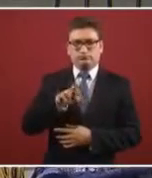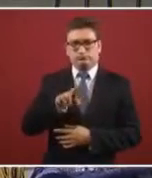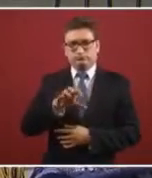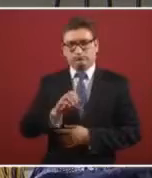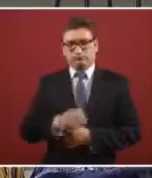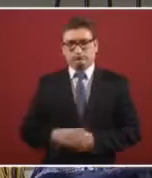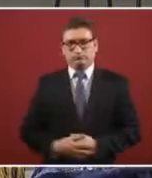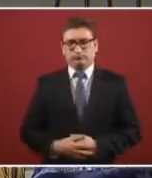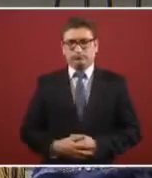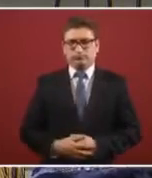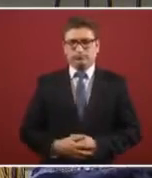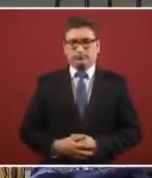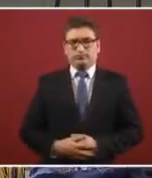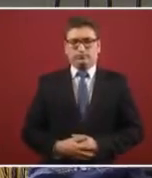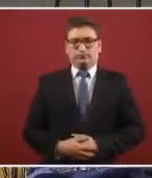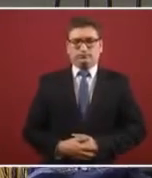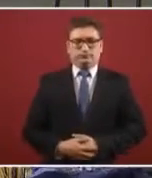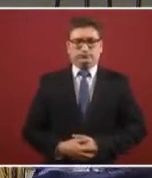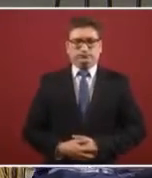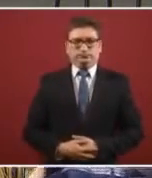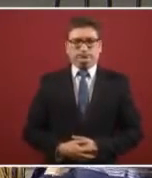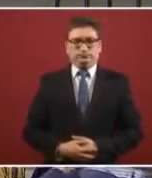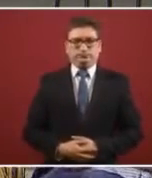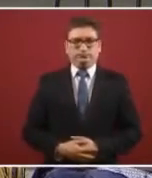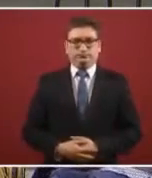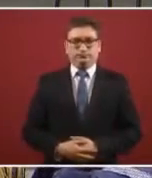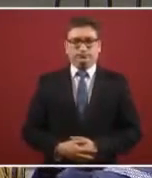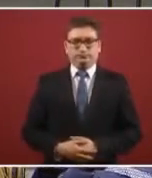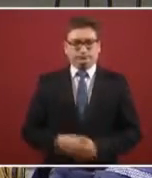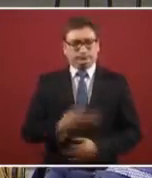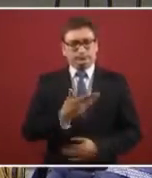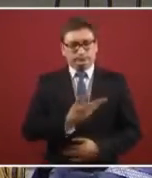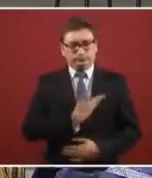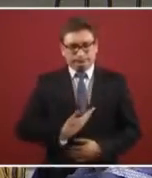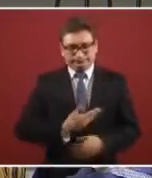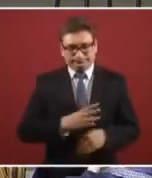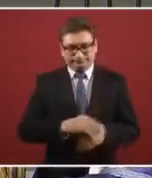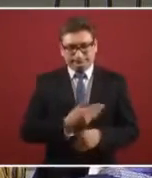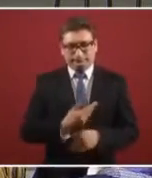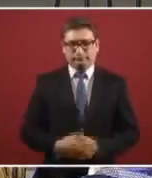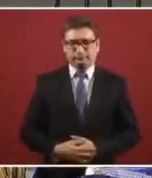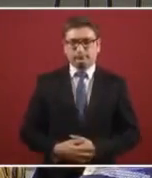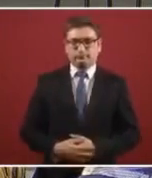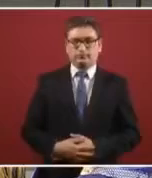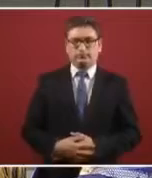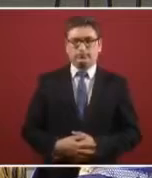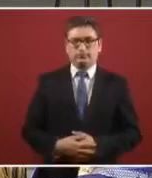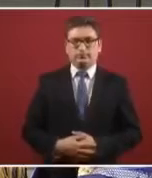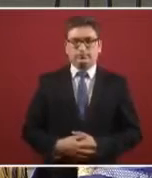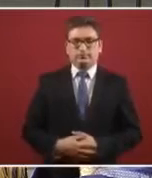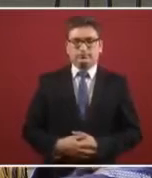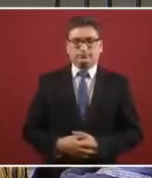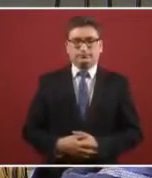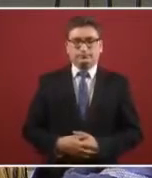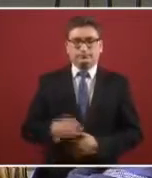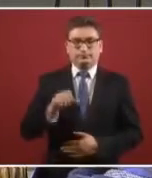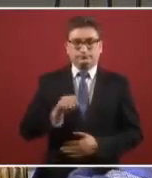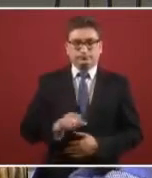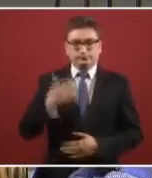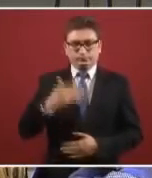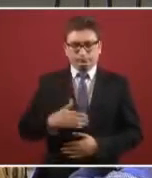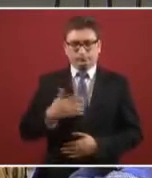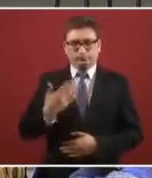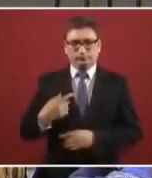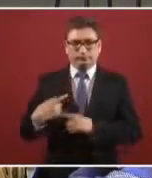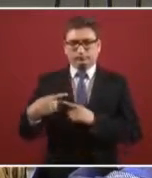Con su autorización, señor presidente. Bueno, hoy, al cumplirse el quinto aniversario